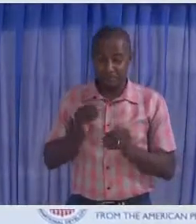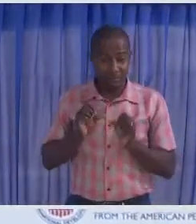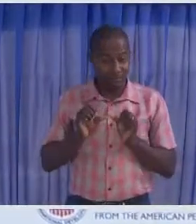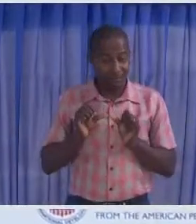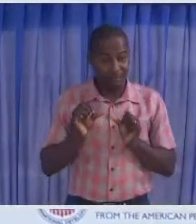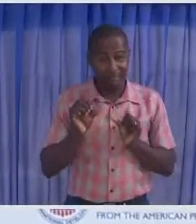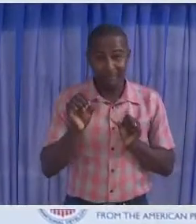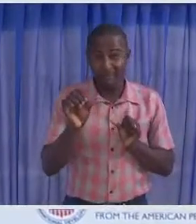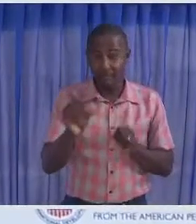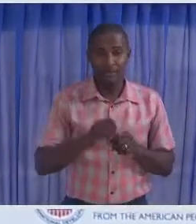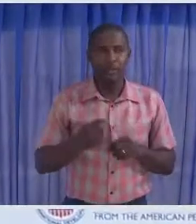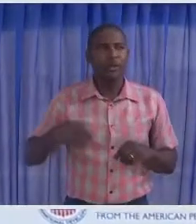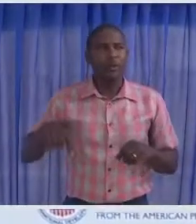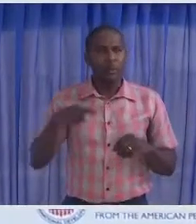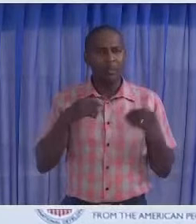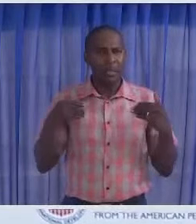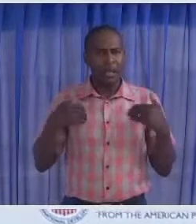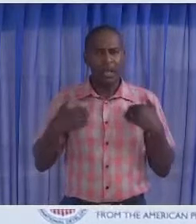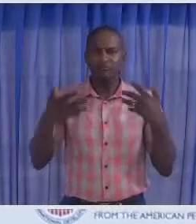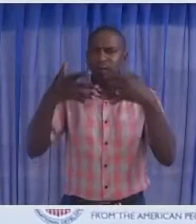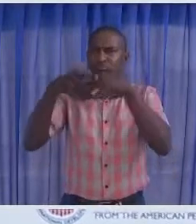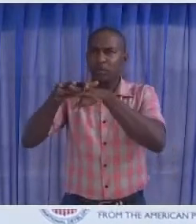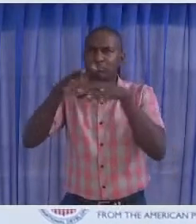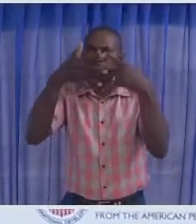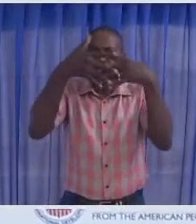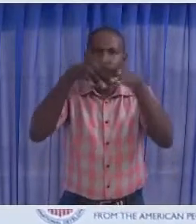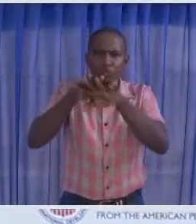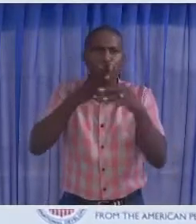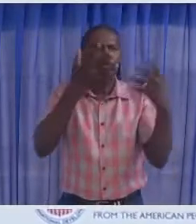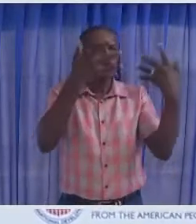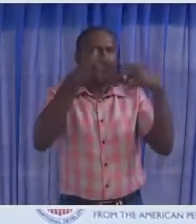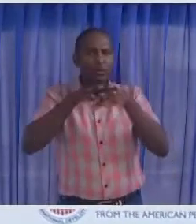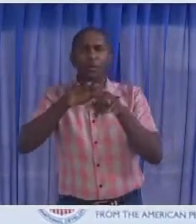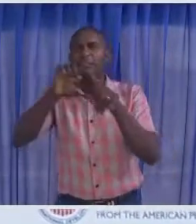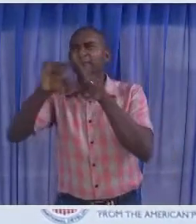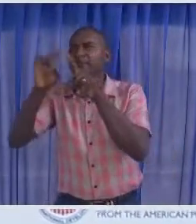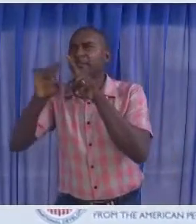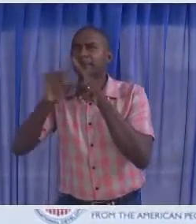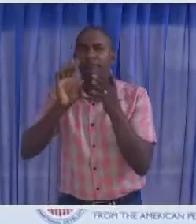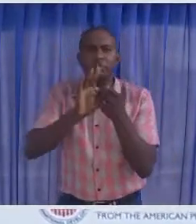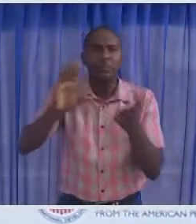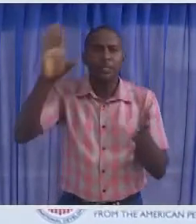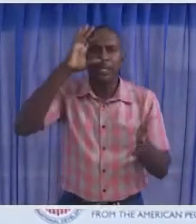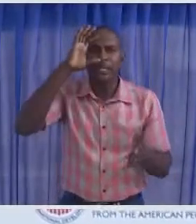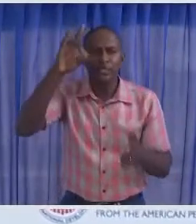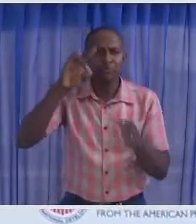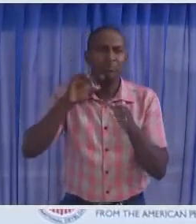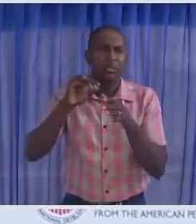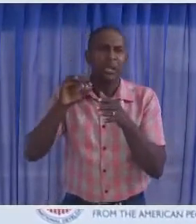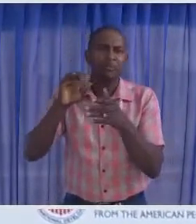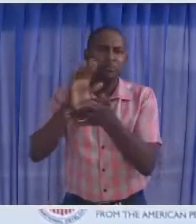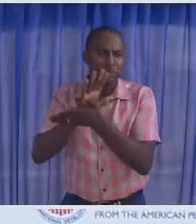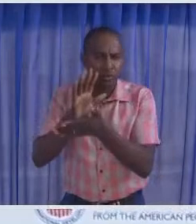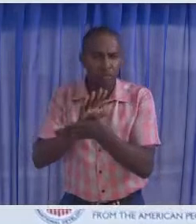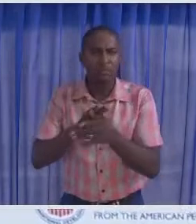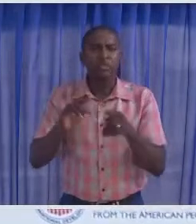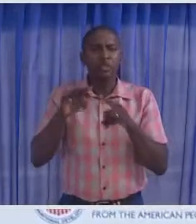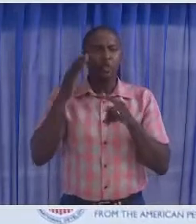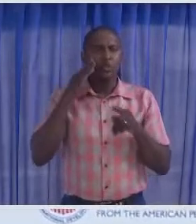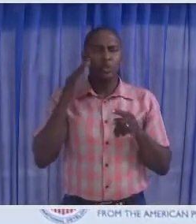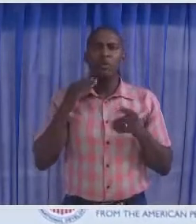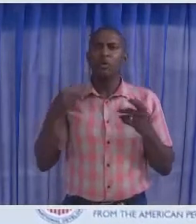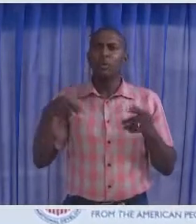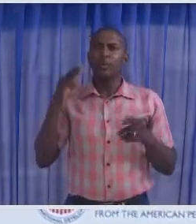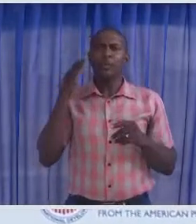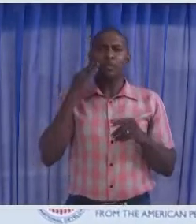We have had collaboration with various tertiary institutions. Because new on board, you would have recognized that we would have needed some kind